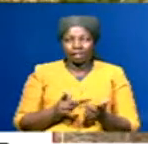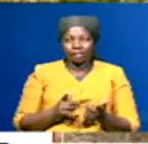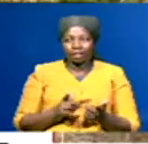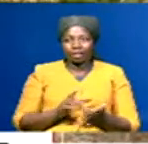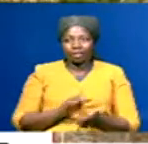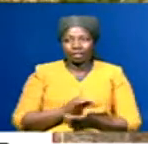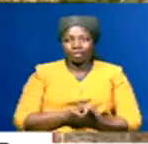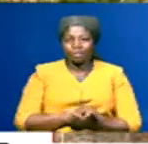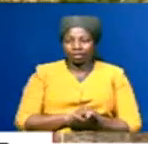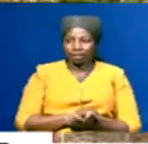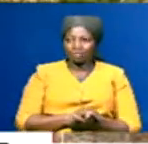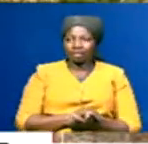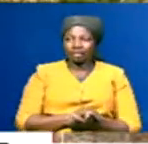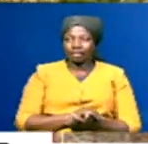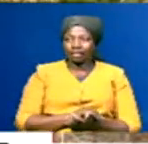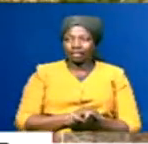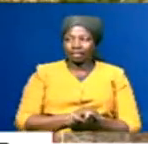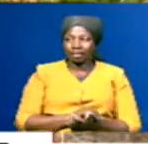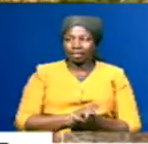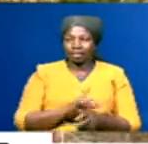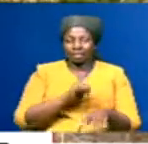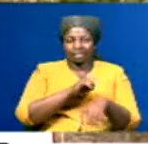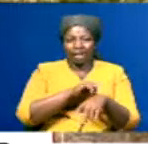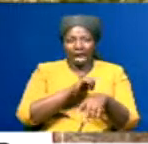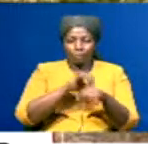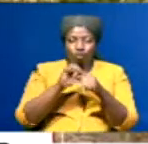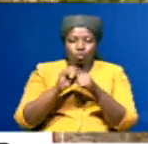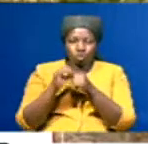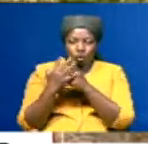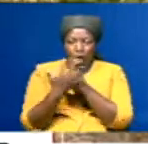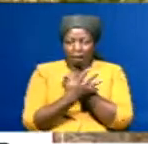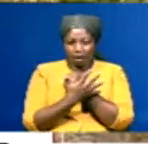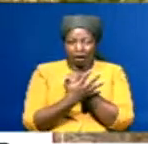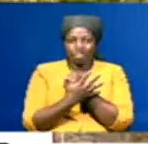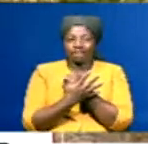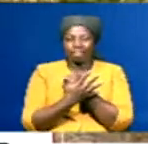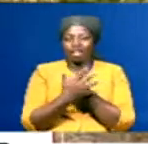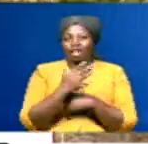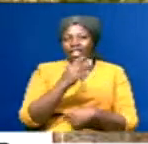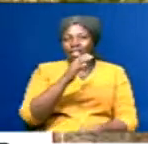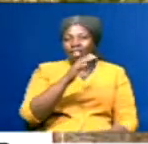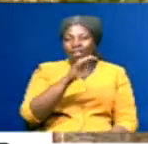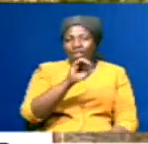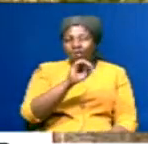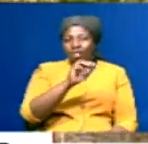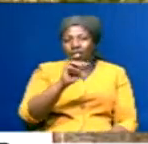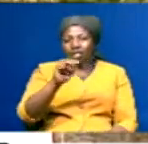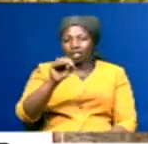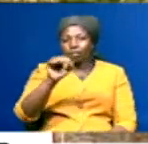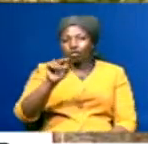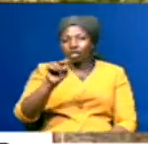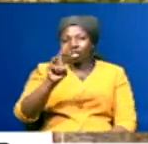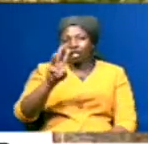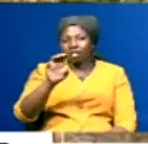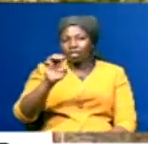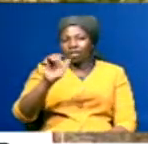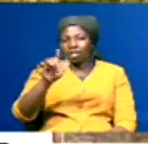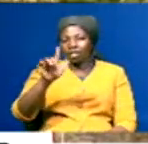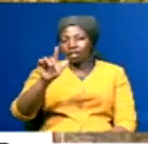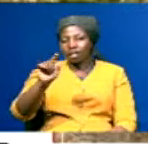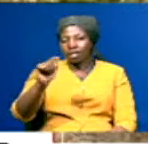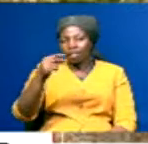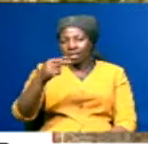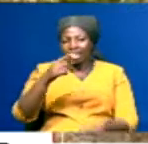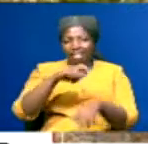the Commonwealth, when politicians were